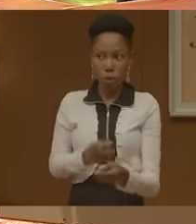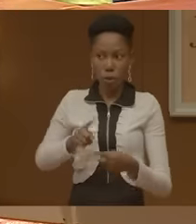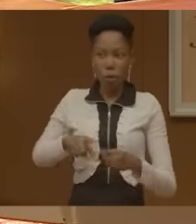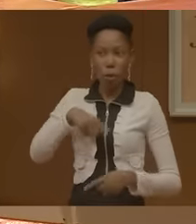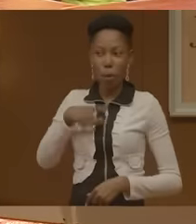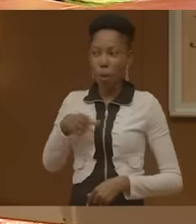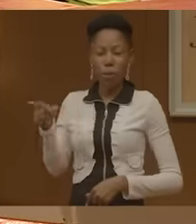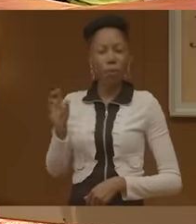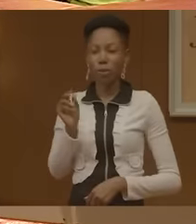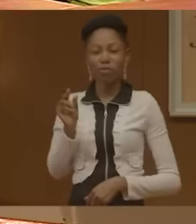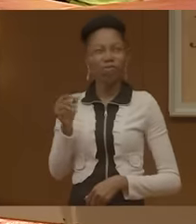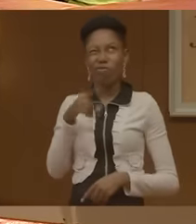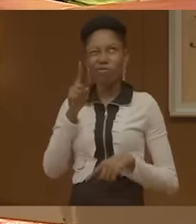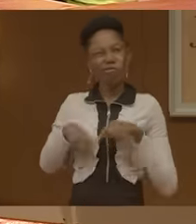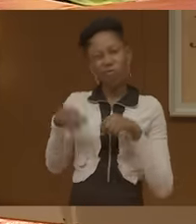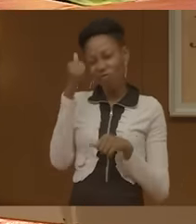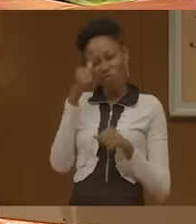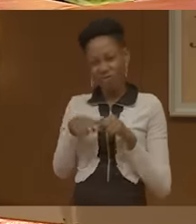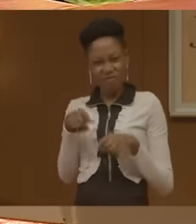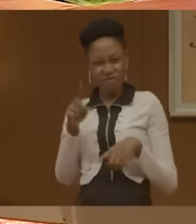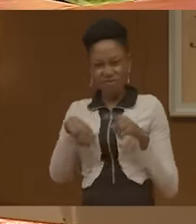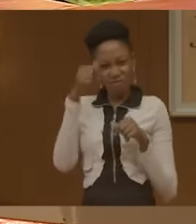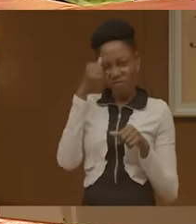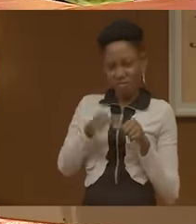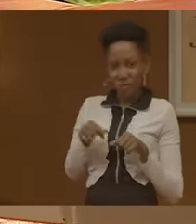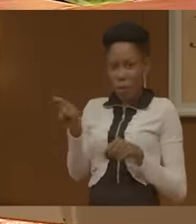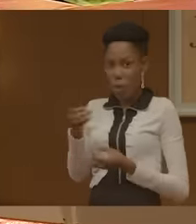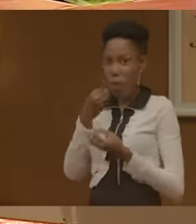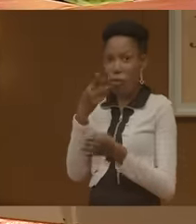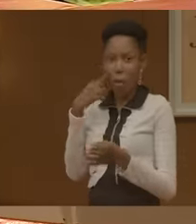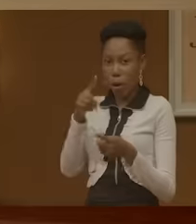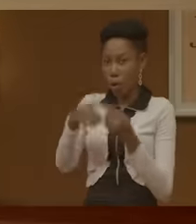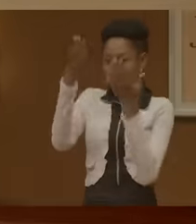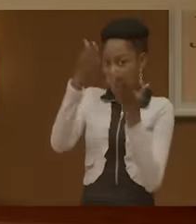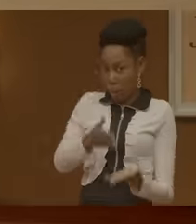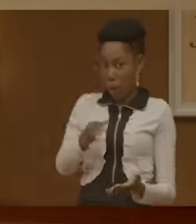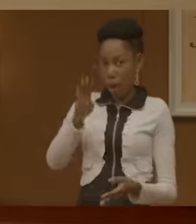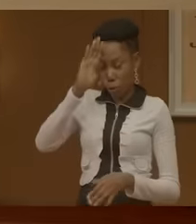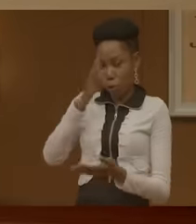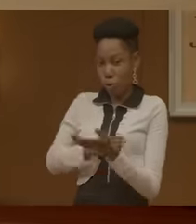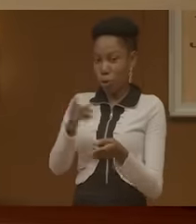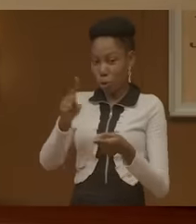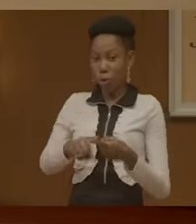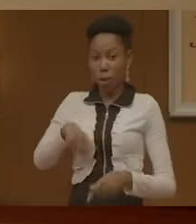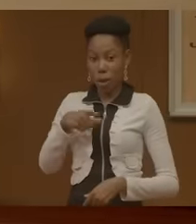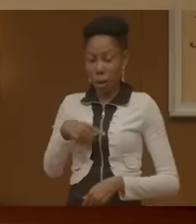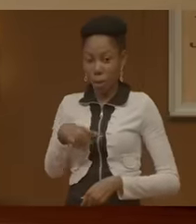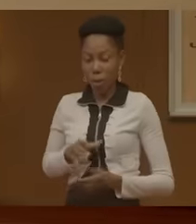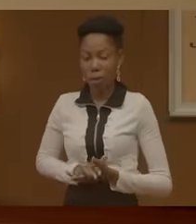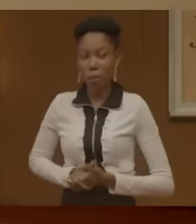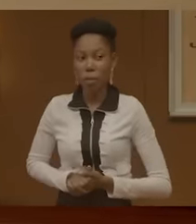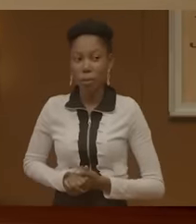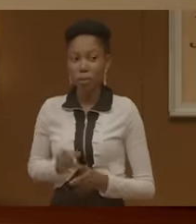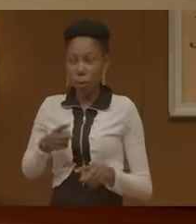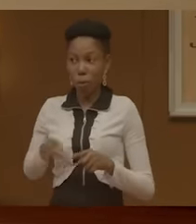I'm not even told her. You don't remember? I'm not told her. You didn't ask her? You didn't ask her to? Okay.